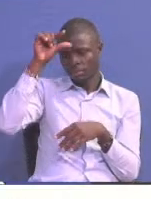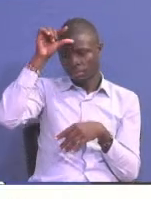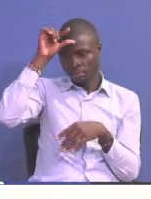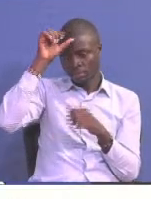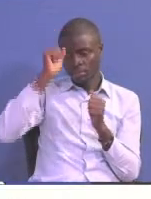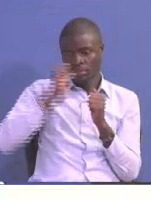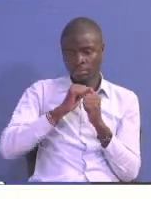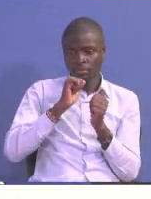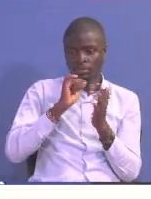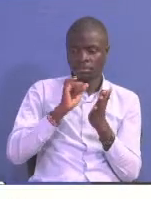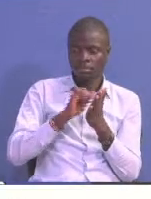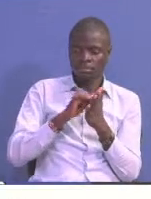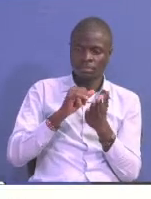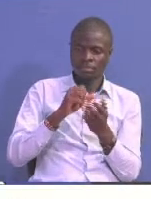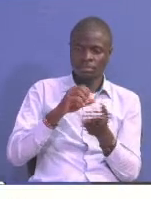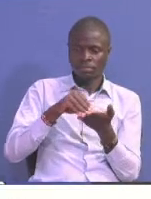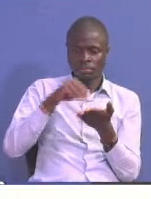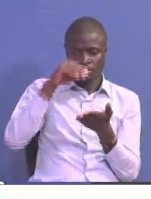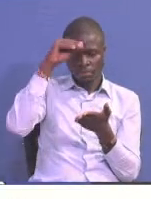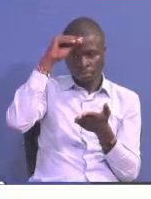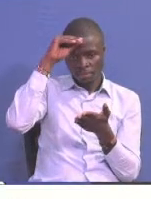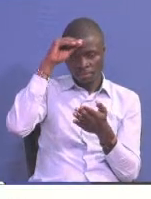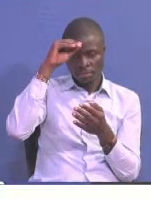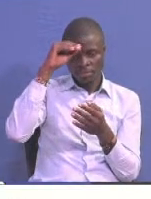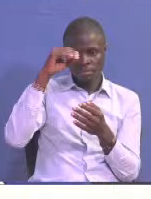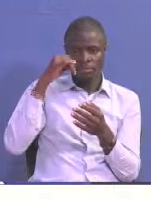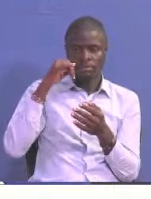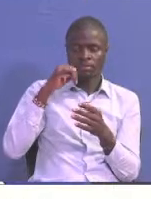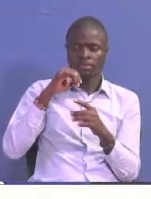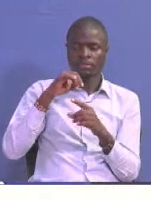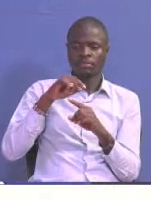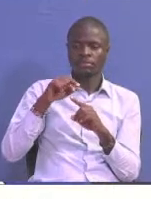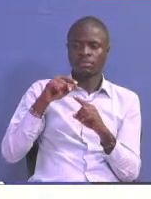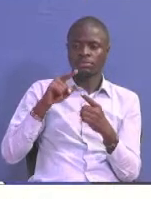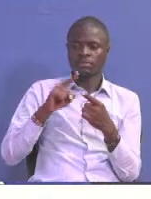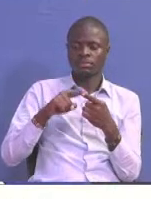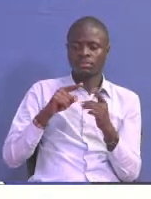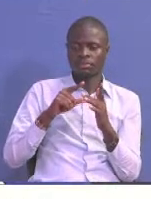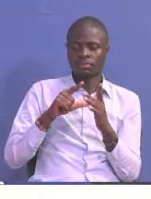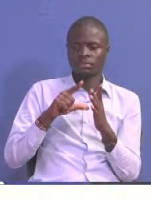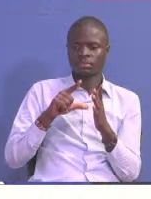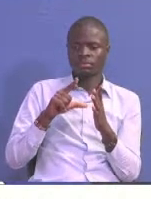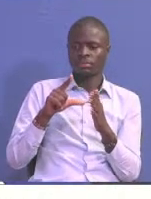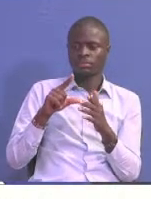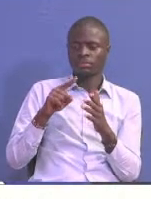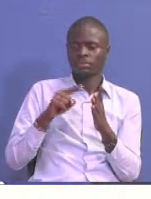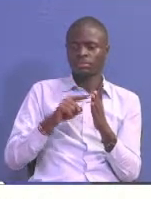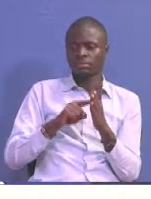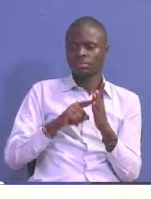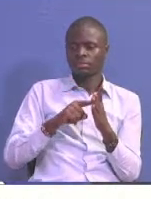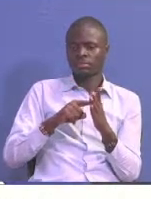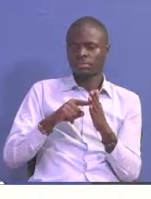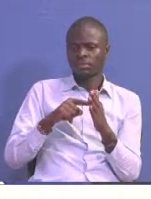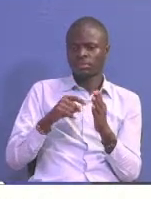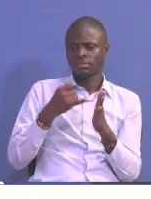that type of study, so that they know when to launch an industrial park, you have to